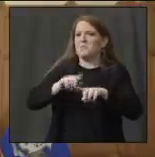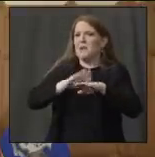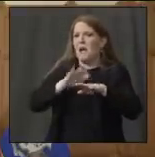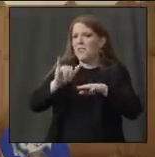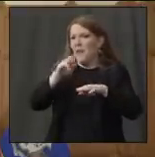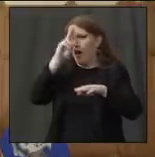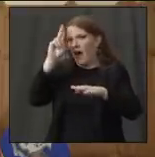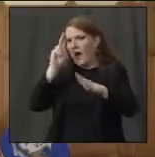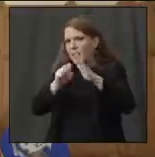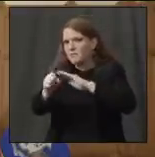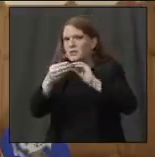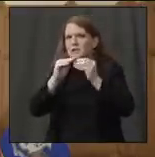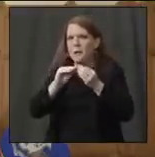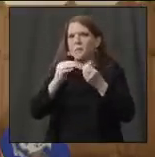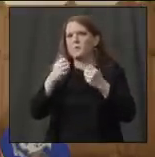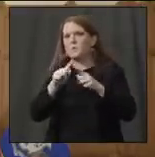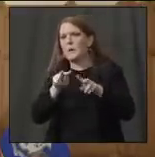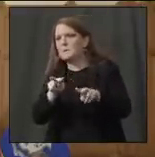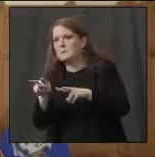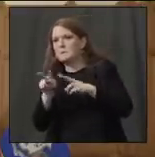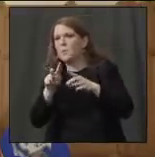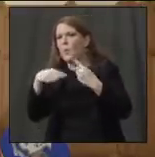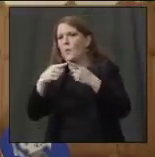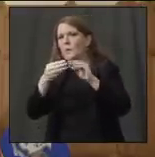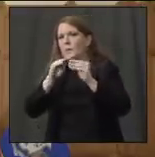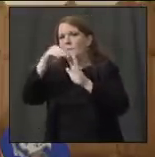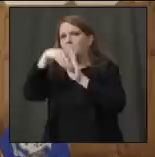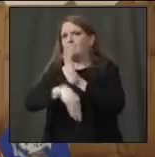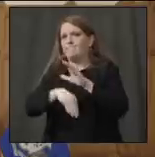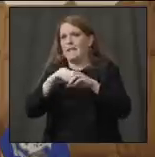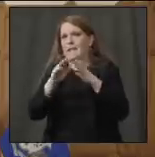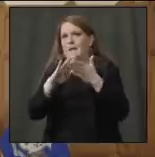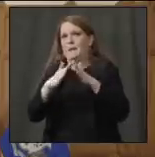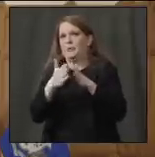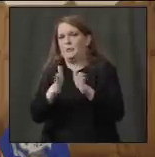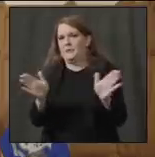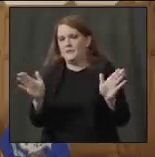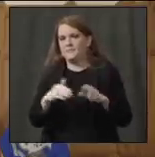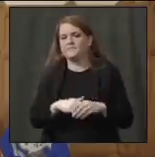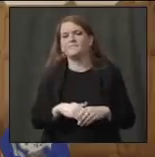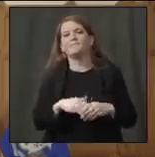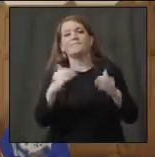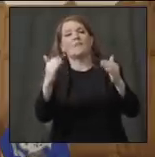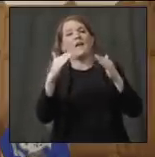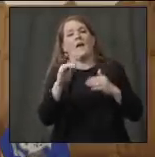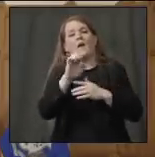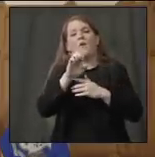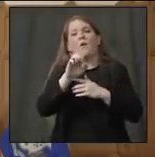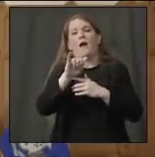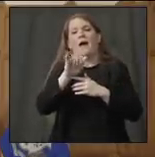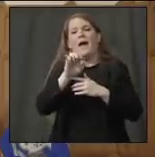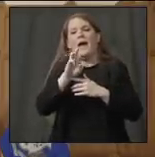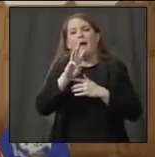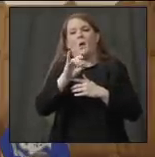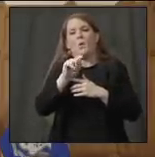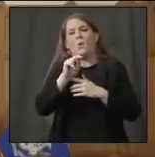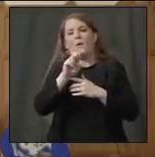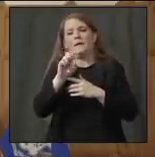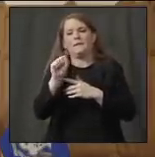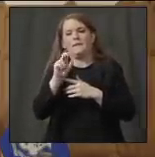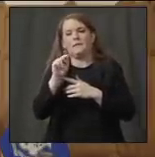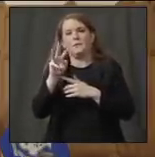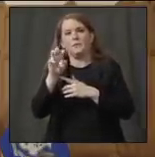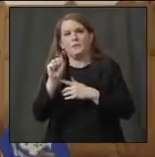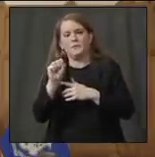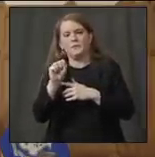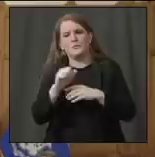to Channel 3 Eyewitness News. Yes, talking about the food shortages, specifically in Connecticut,